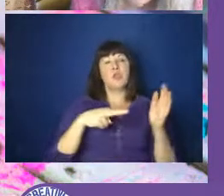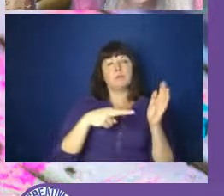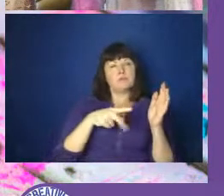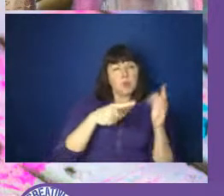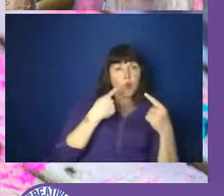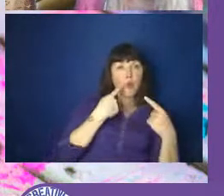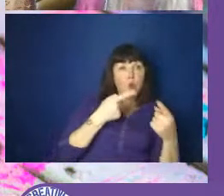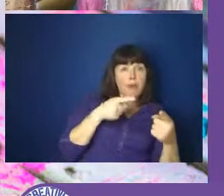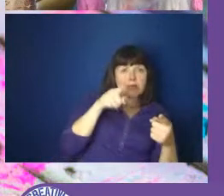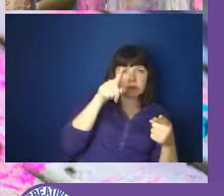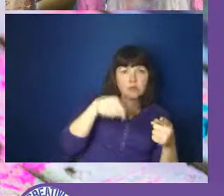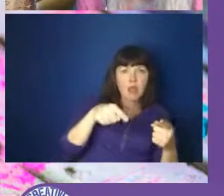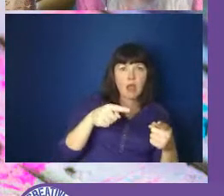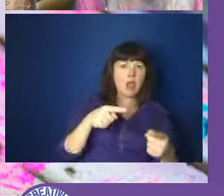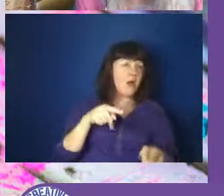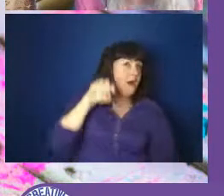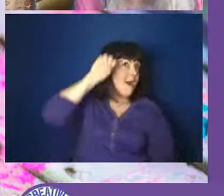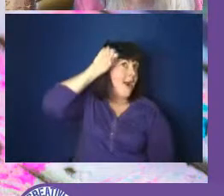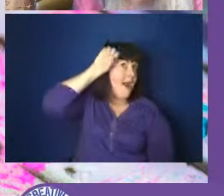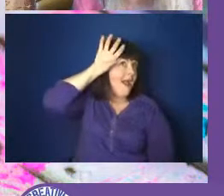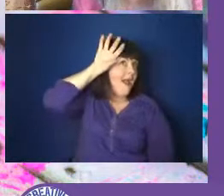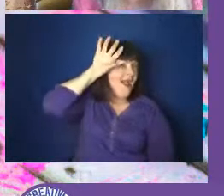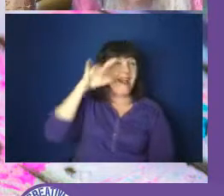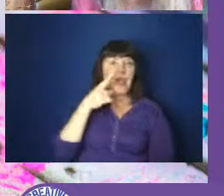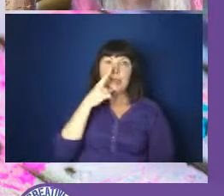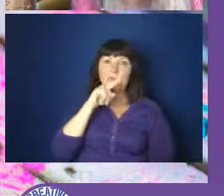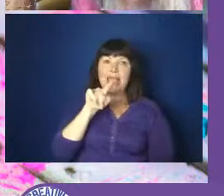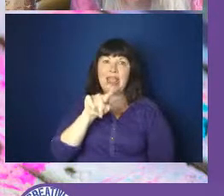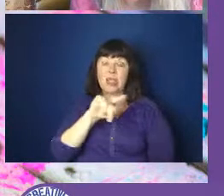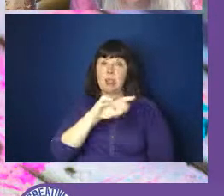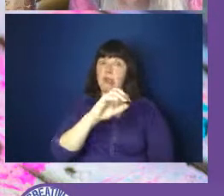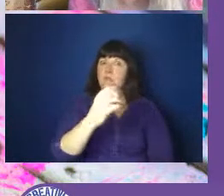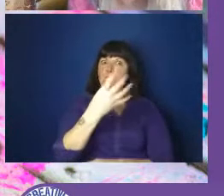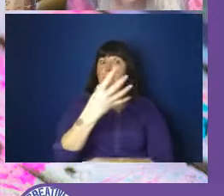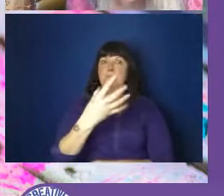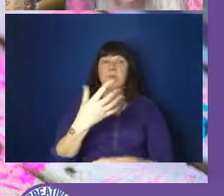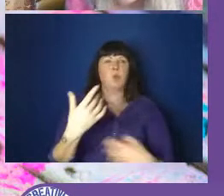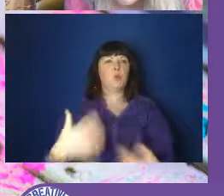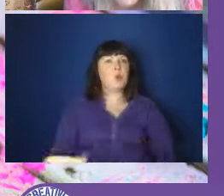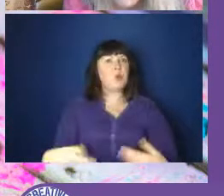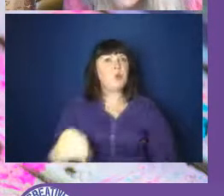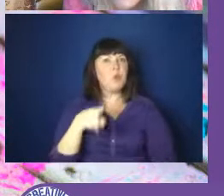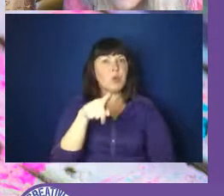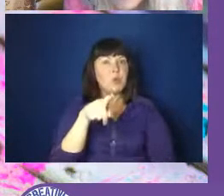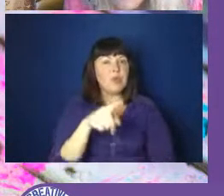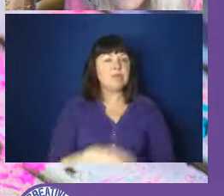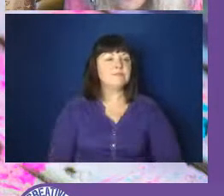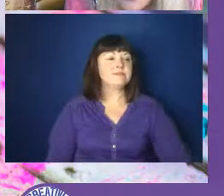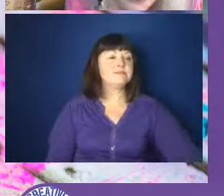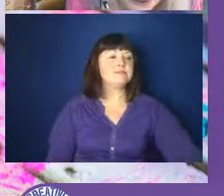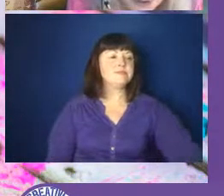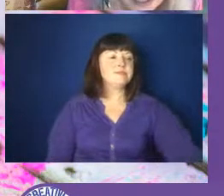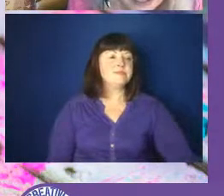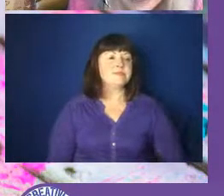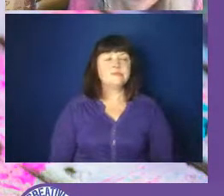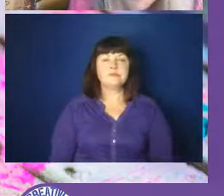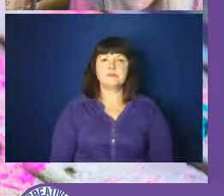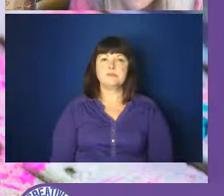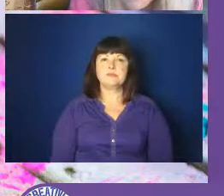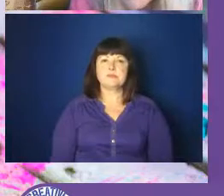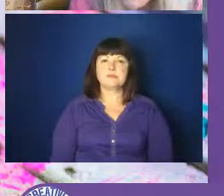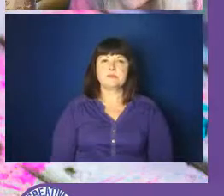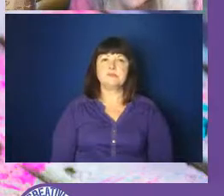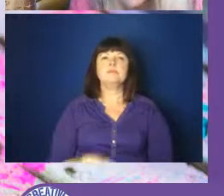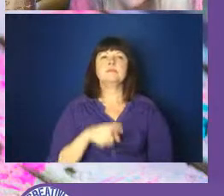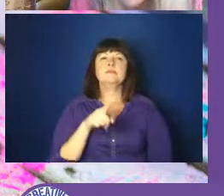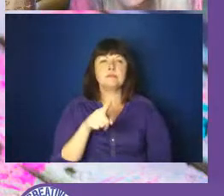your hair. Yeah, the pink really stands out, doesn't it? It's beautiful. And I'm sure Sally said something